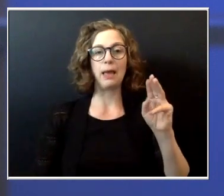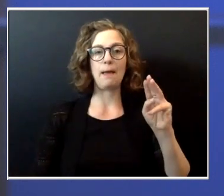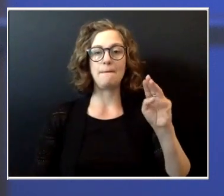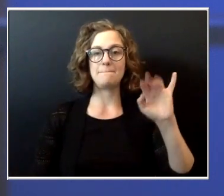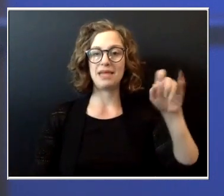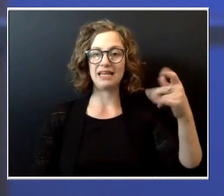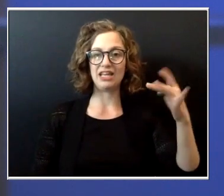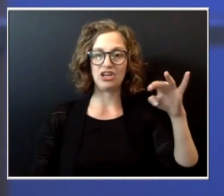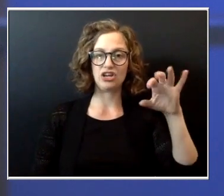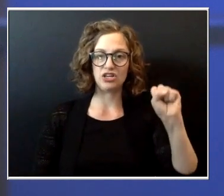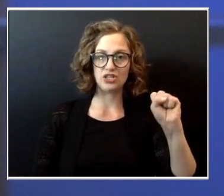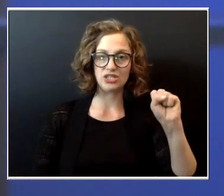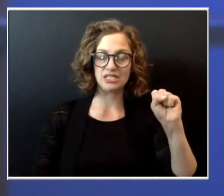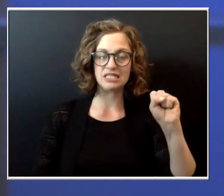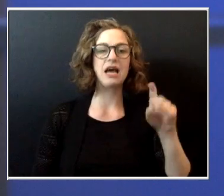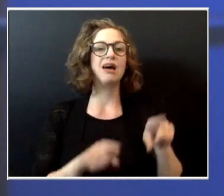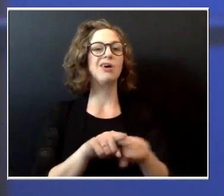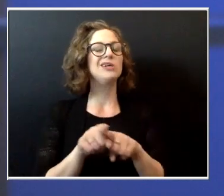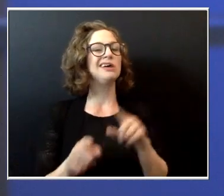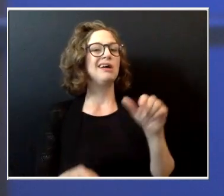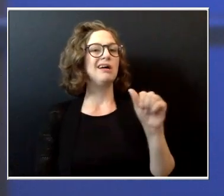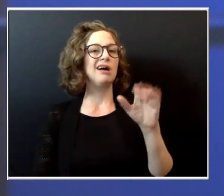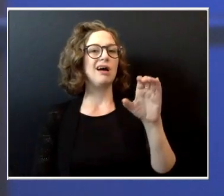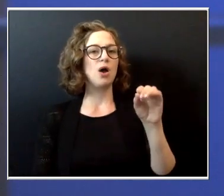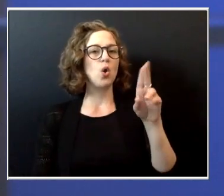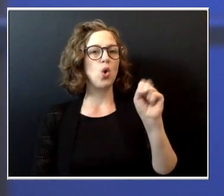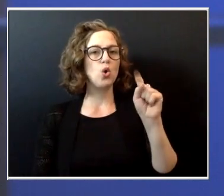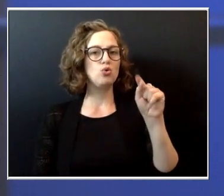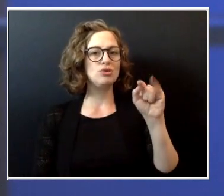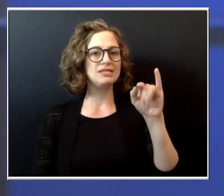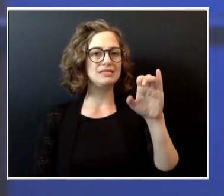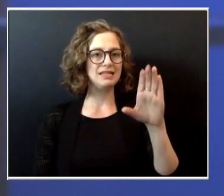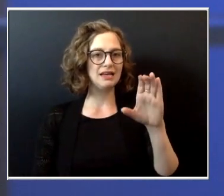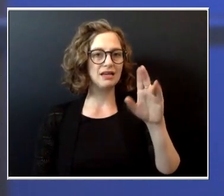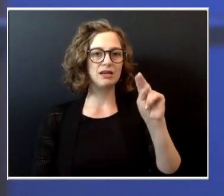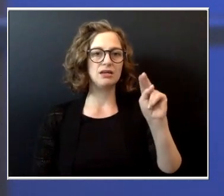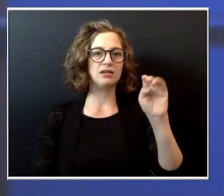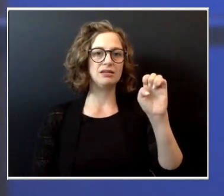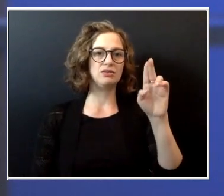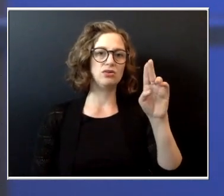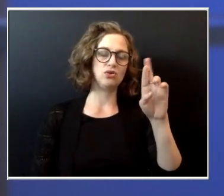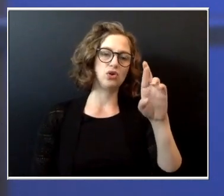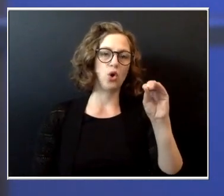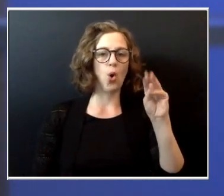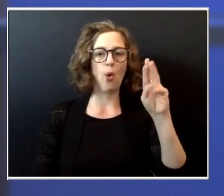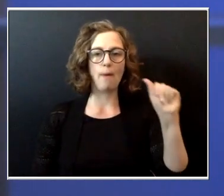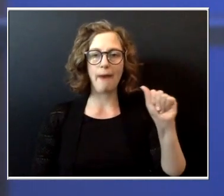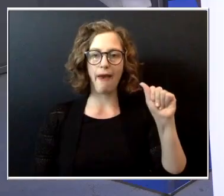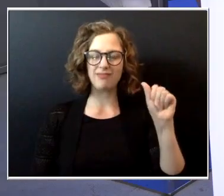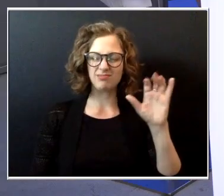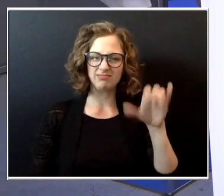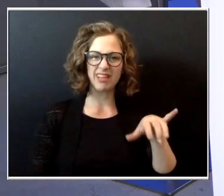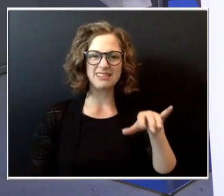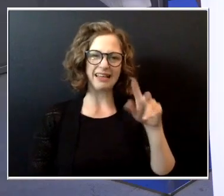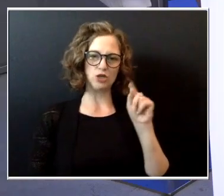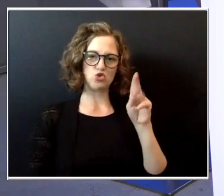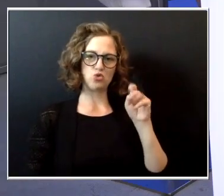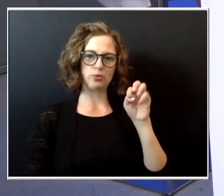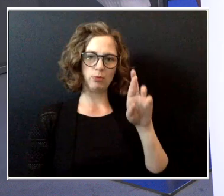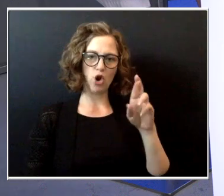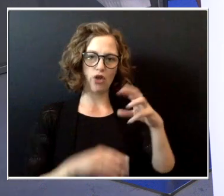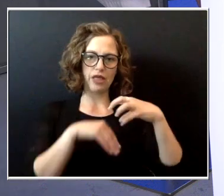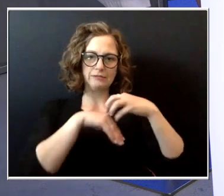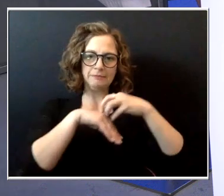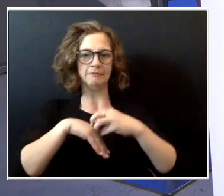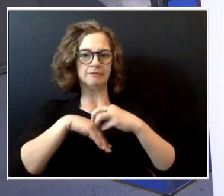acoustic neuroma, where you have benign tumors pushing on the hearing nerve that can cause ringing as well. So the kind of Meniere's is really